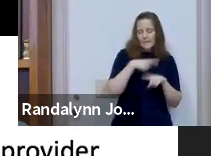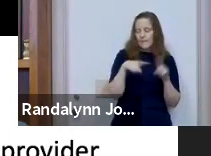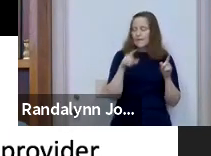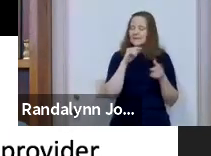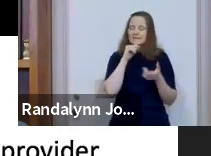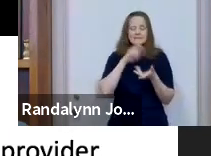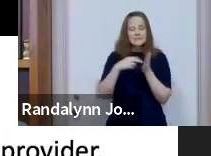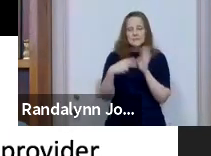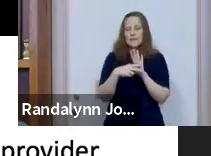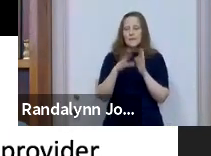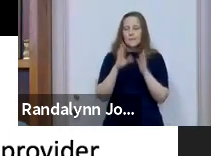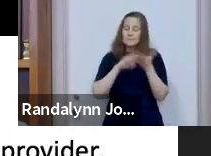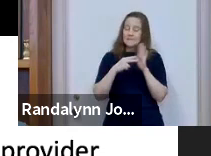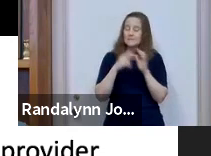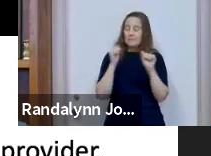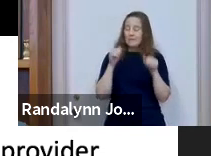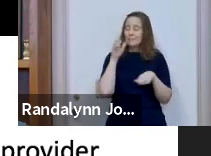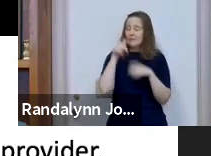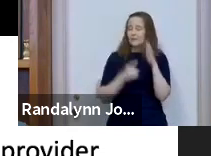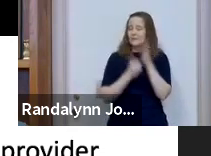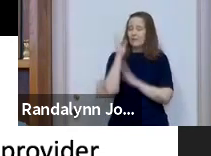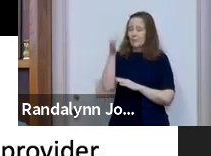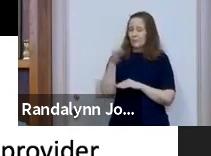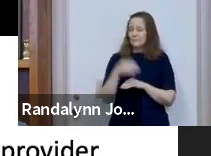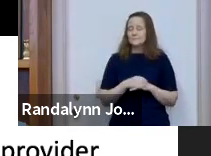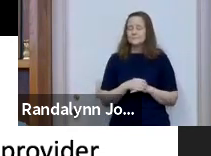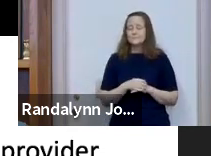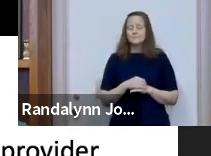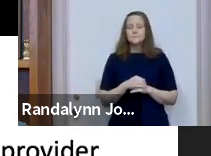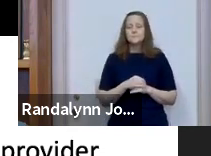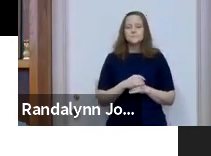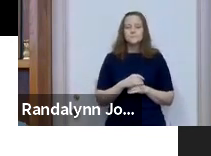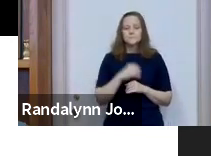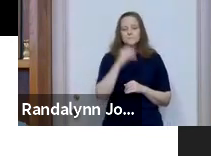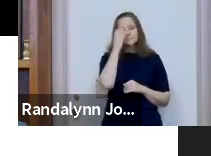So that's just a little important thing to note there. Next slide.